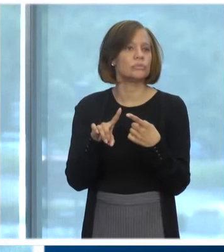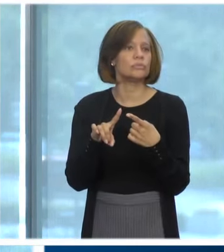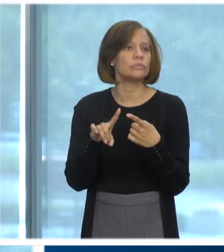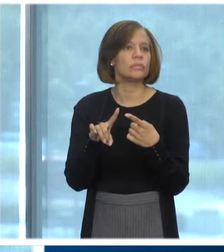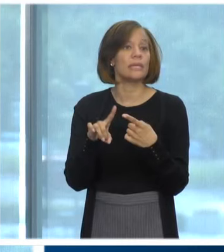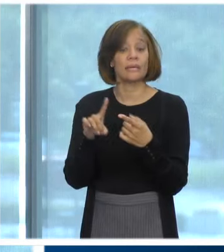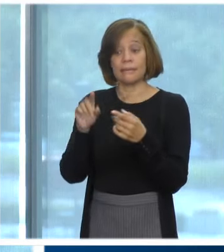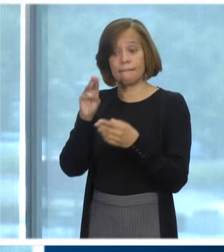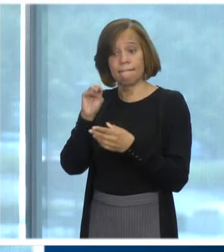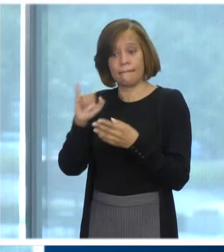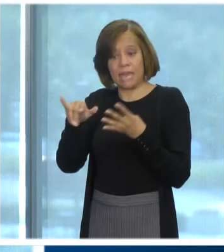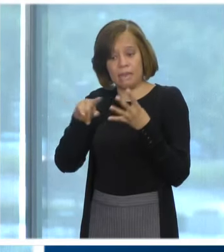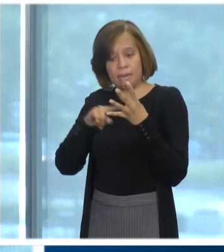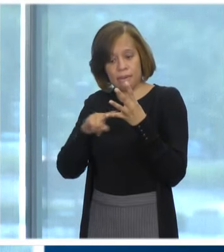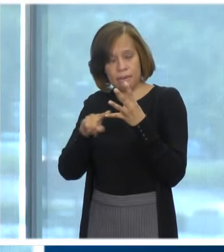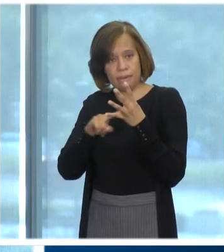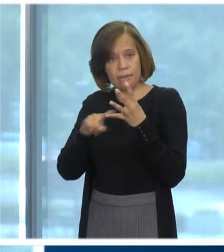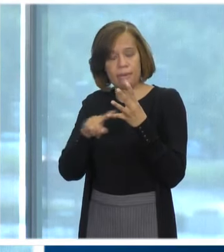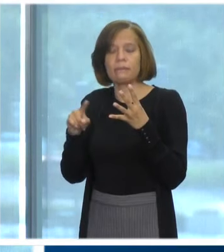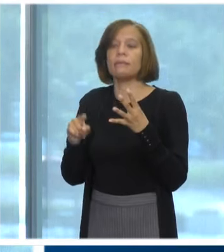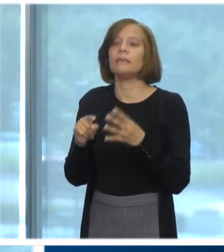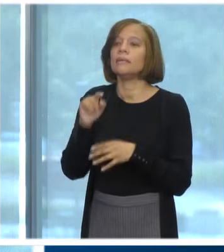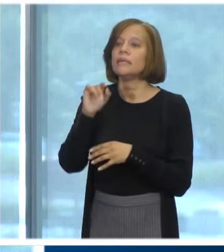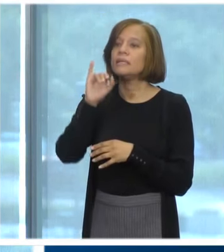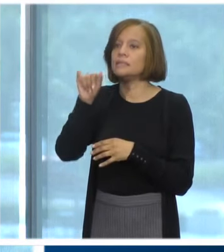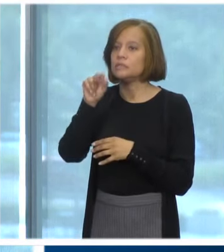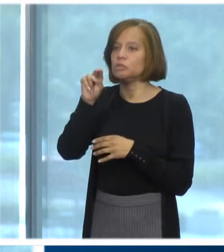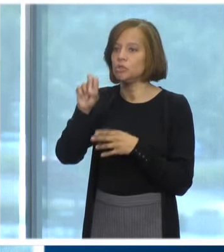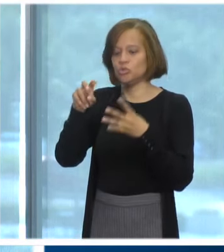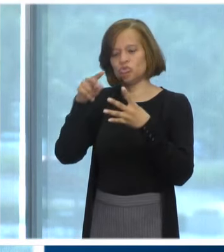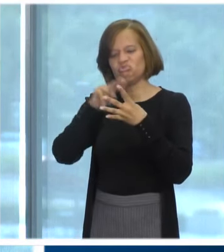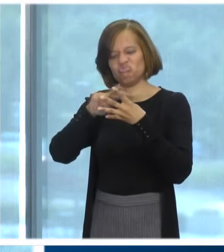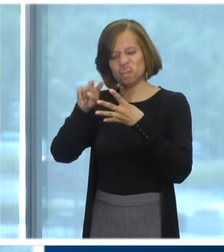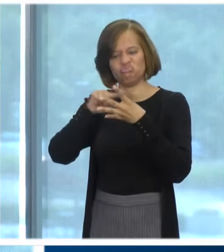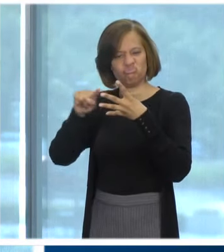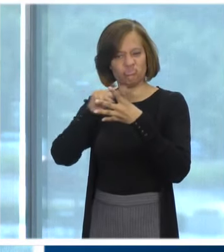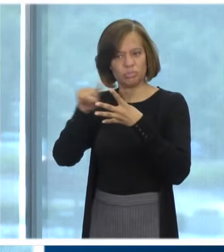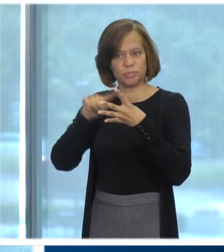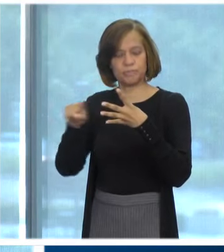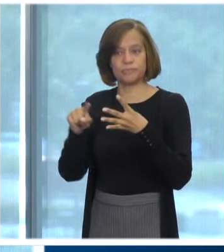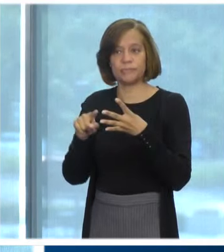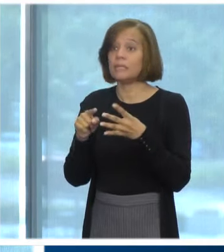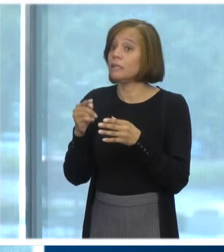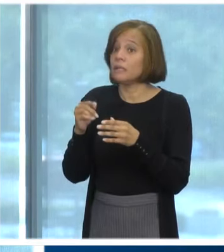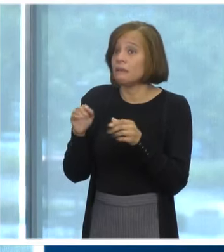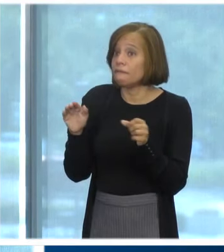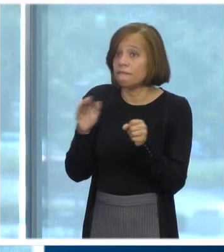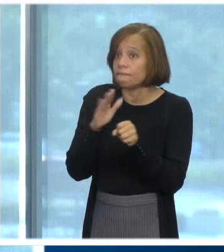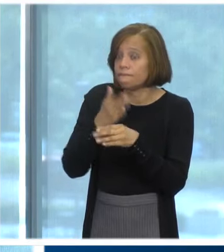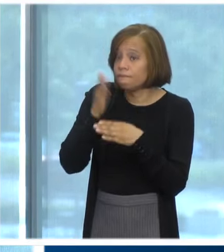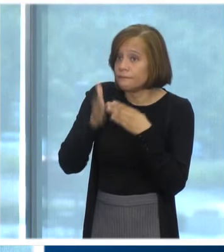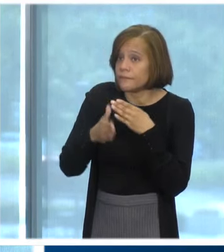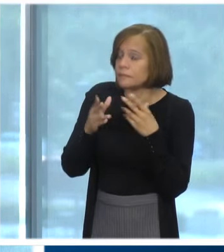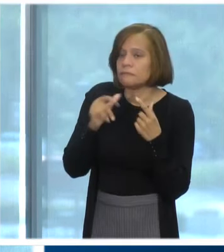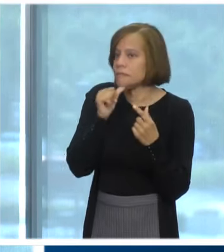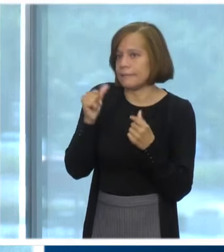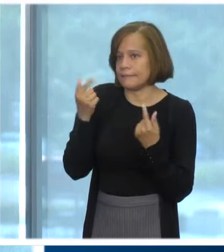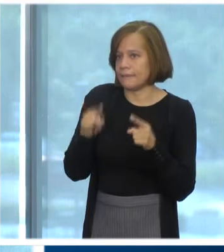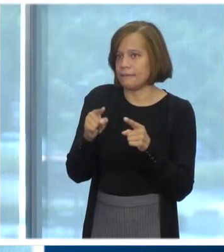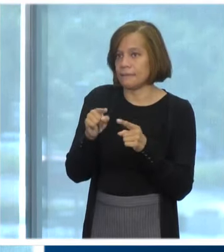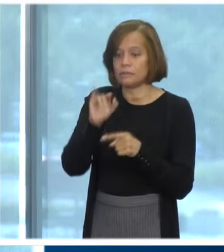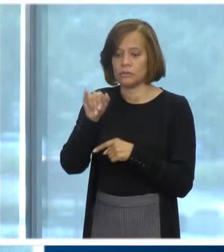in May and into the first half of June. We have not completed all of the investigations that would have come as of June